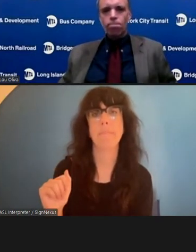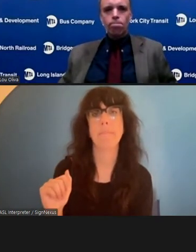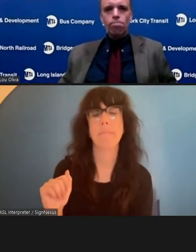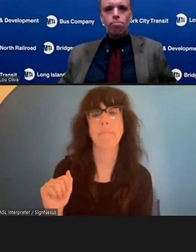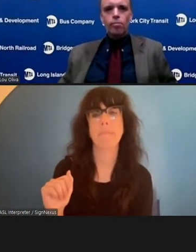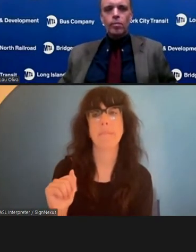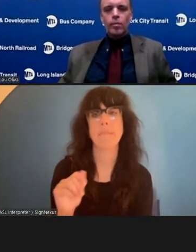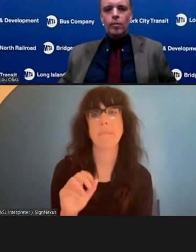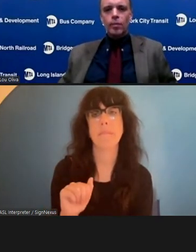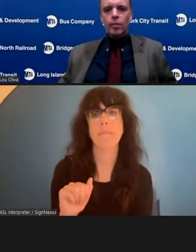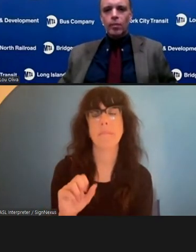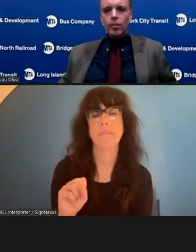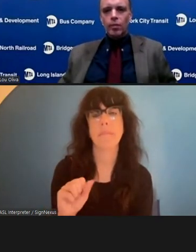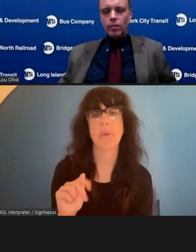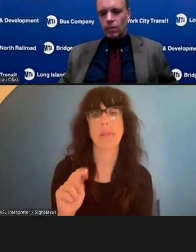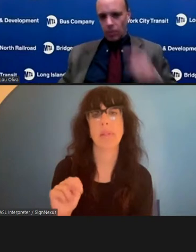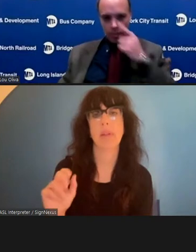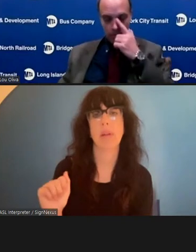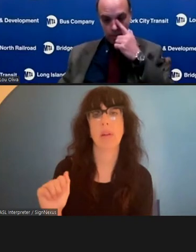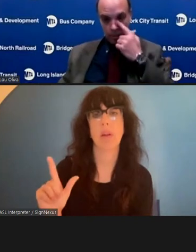hassan ali